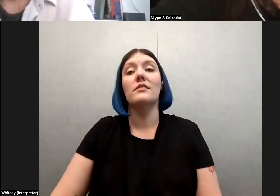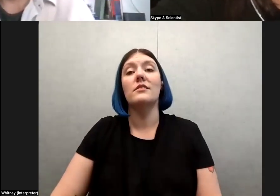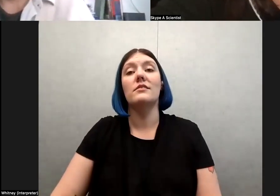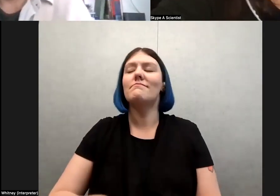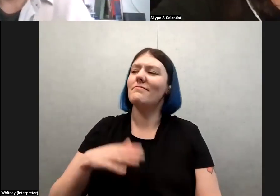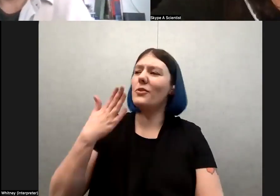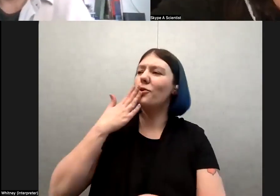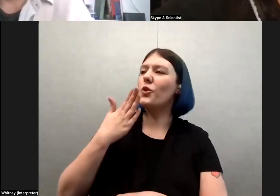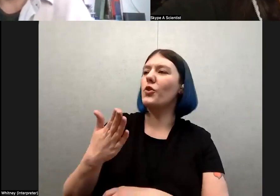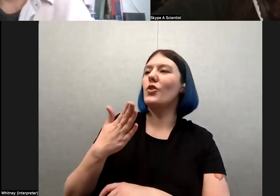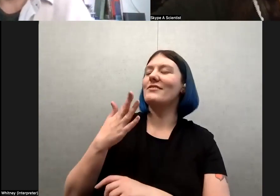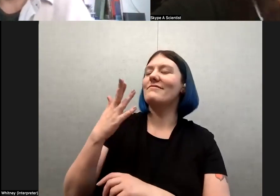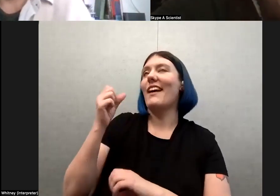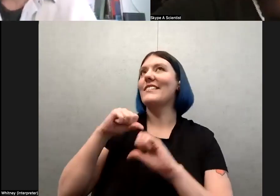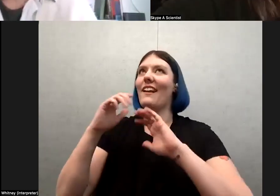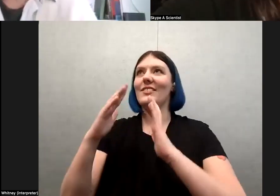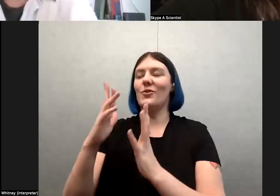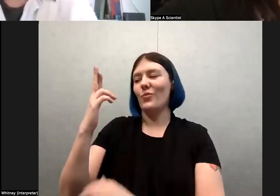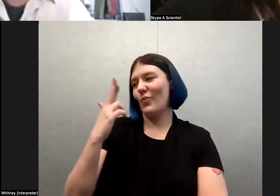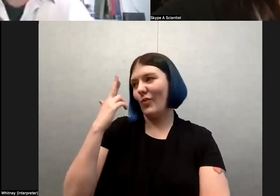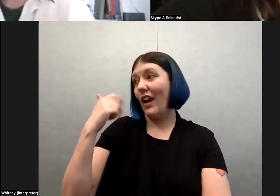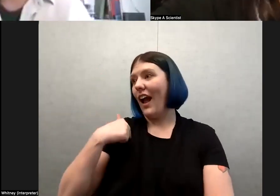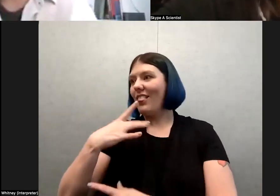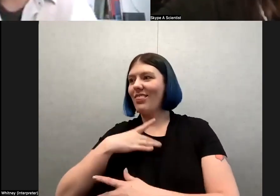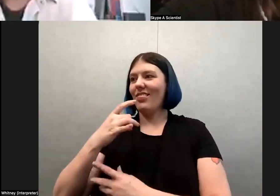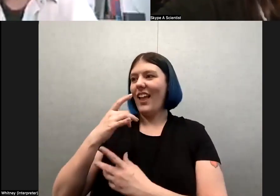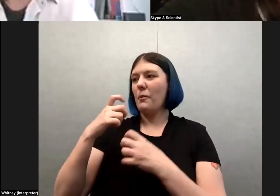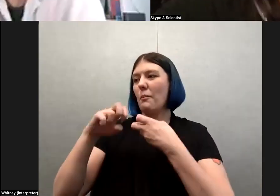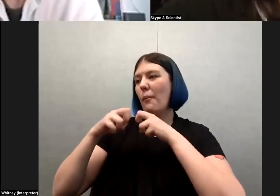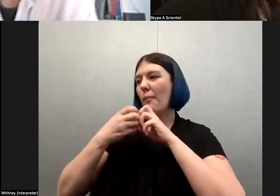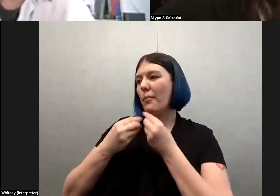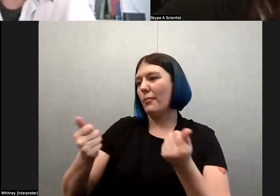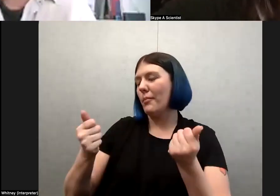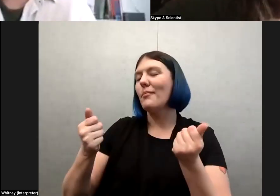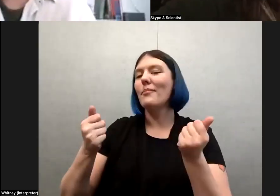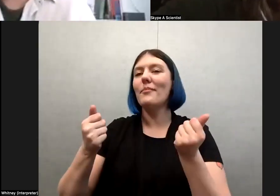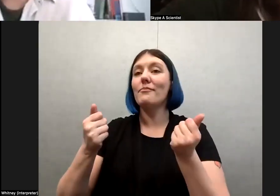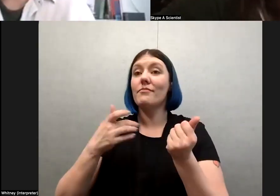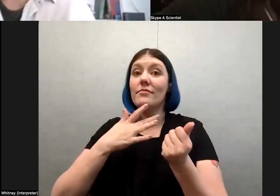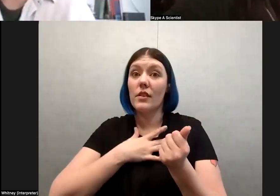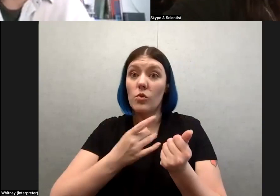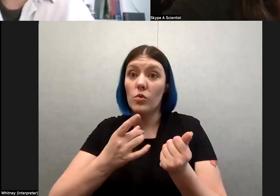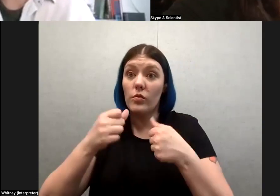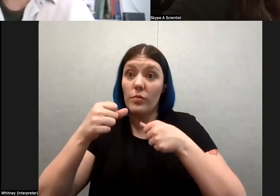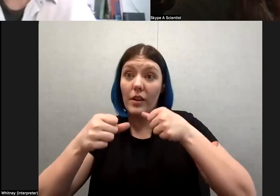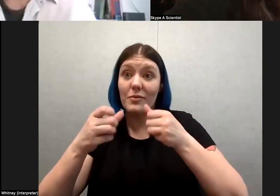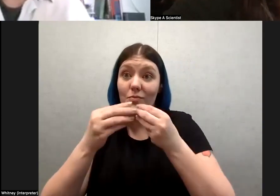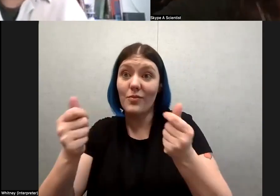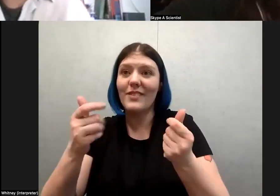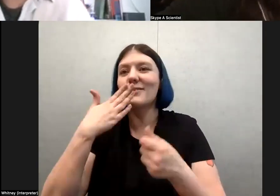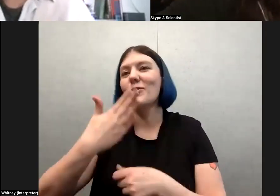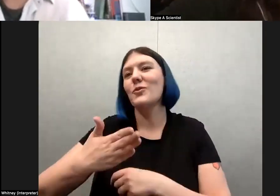scientist reason for doing it. I like solving problems. I like solving puzzles. If you like solving puzzles, then yeah, science is a good career for